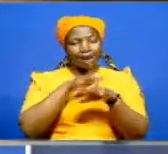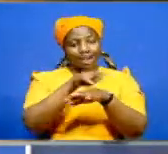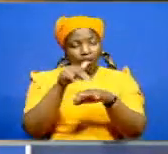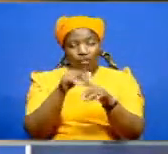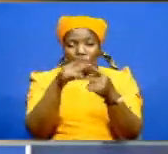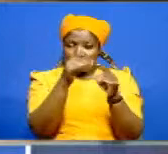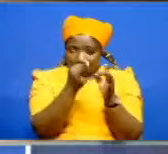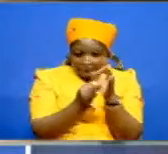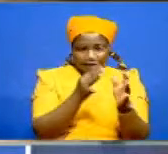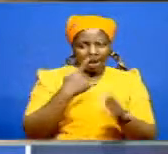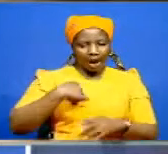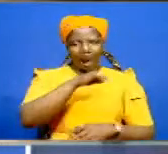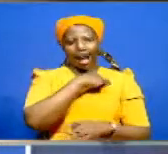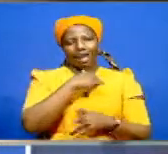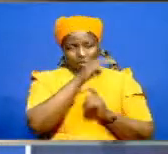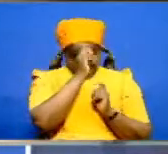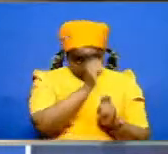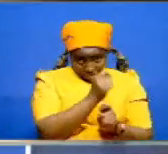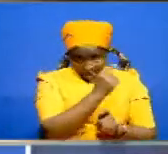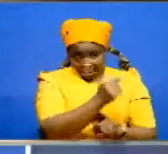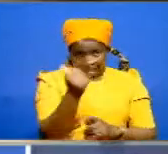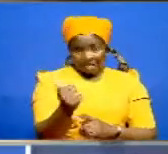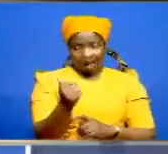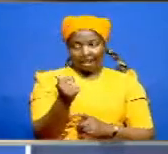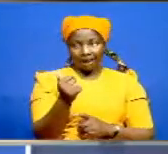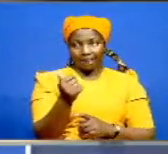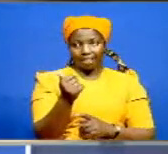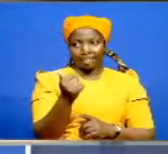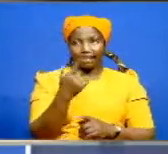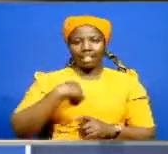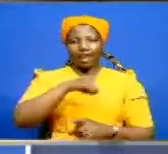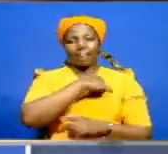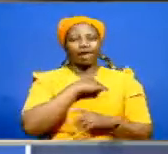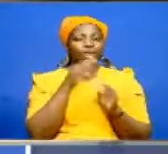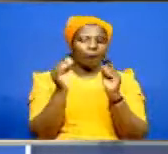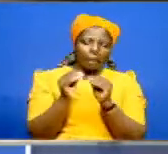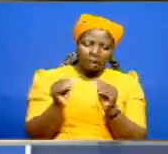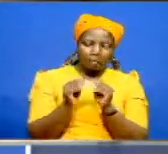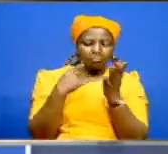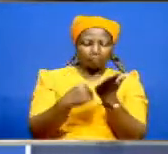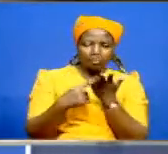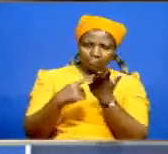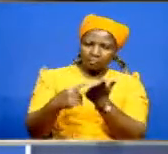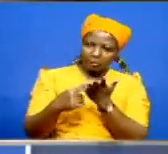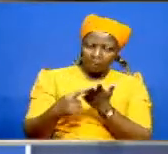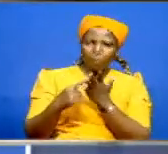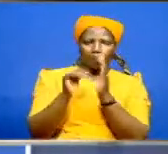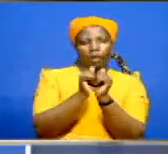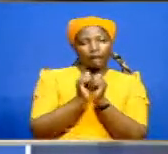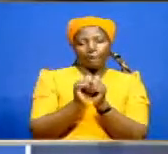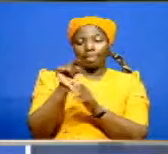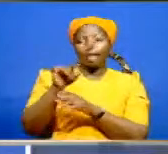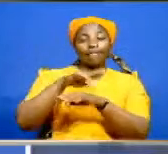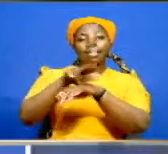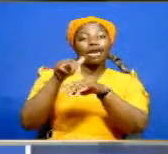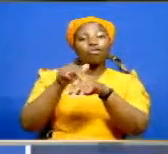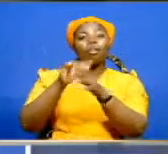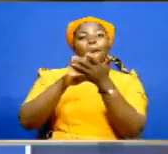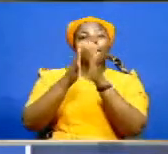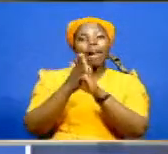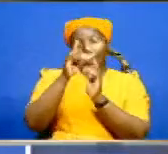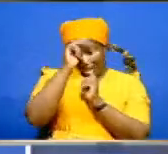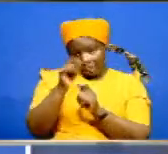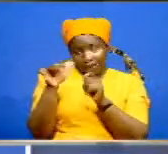tukiwa inchi ambaye tunaheshimiana na tunakaa na tunajadiliana pamoja, hiyo inchi pia itakuwa inchi ya